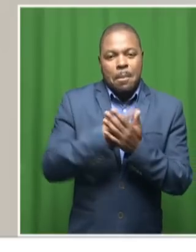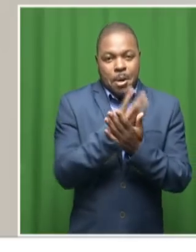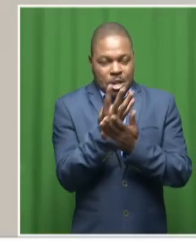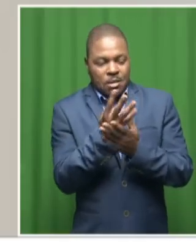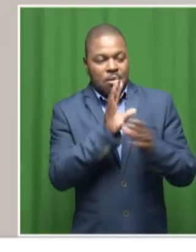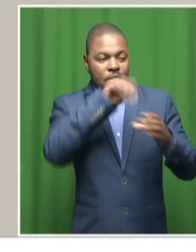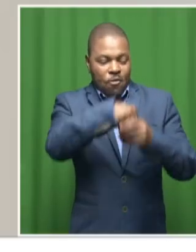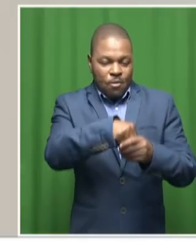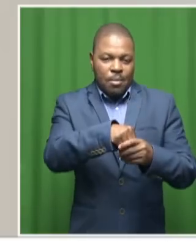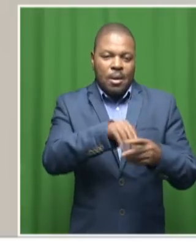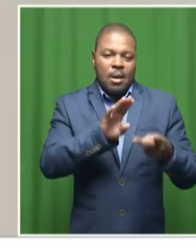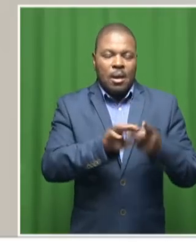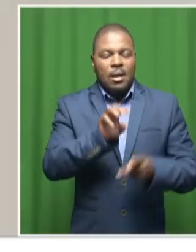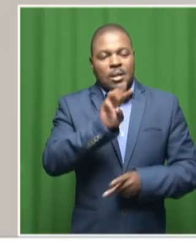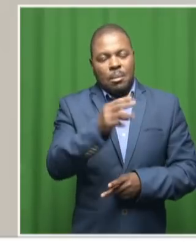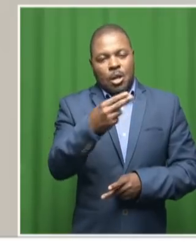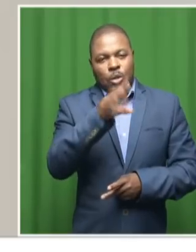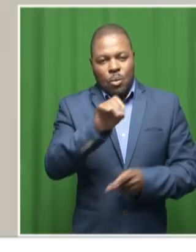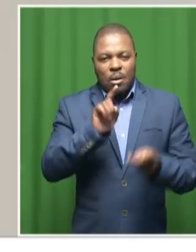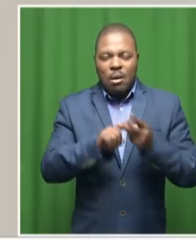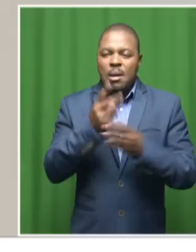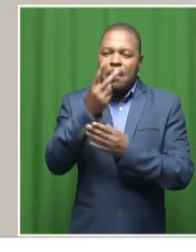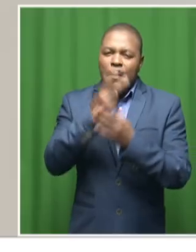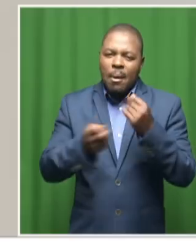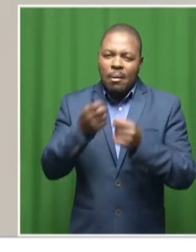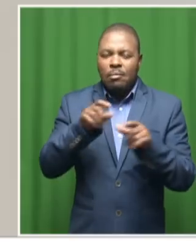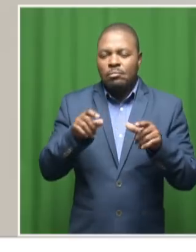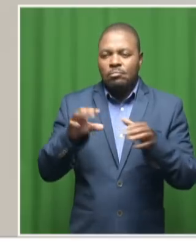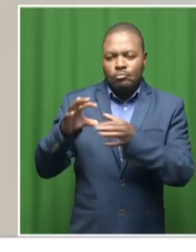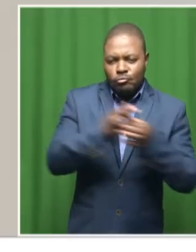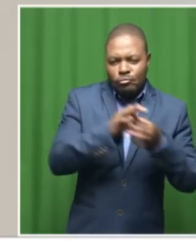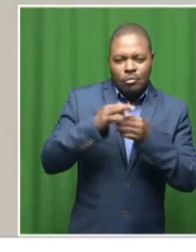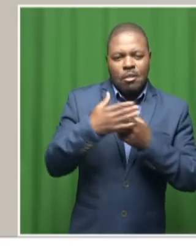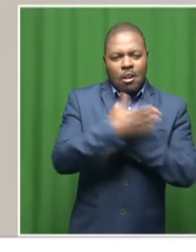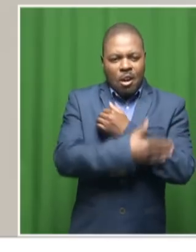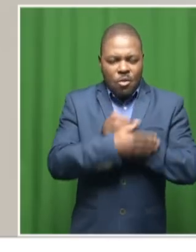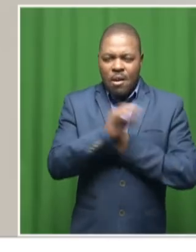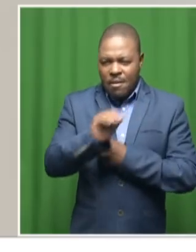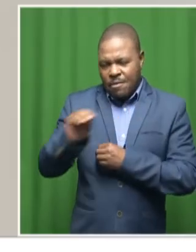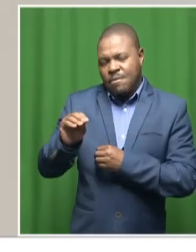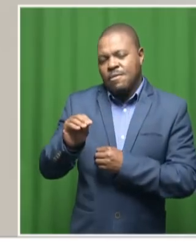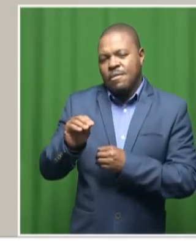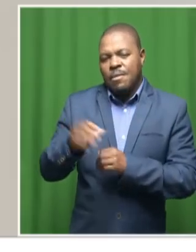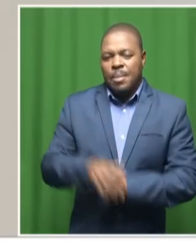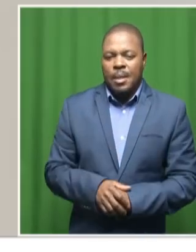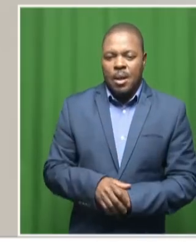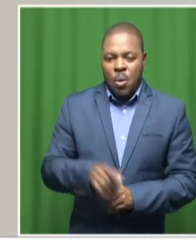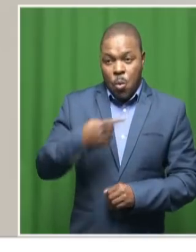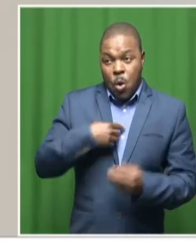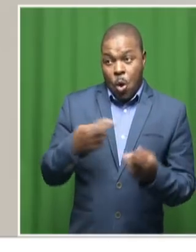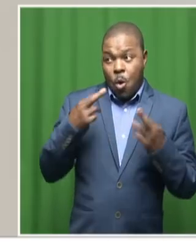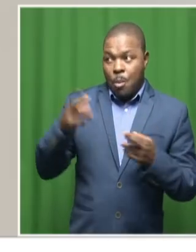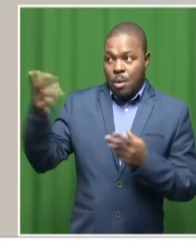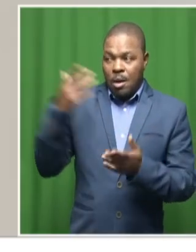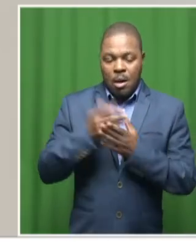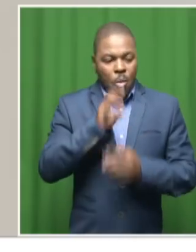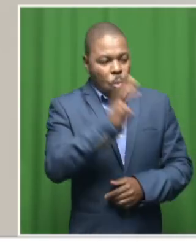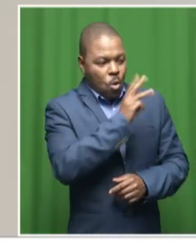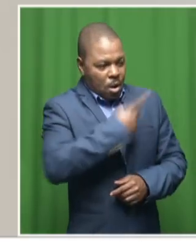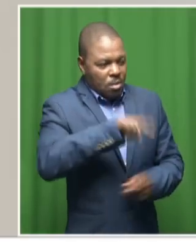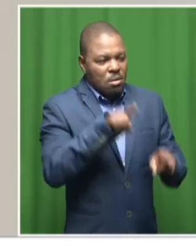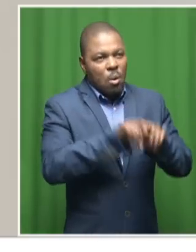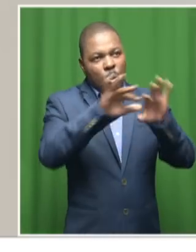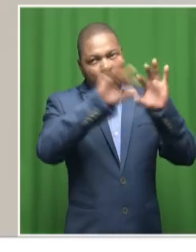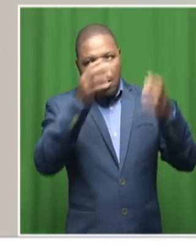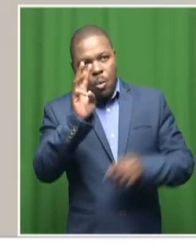there are other bilateral relations that we have across countries. So we would hope that we are warned, all of us globally are